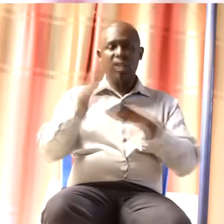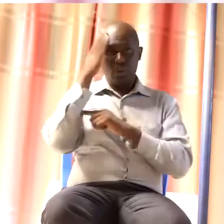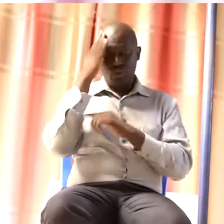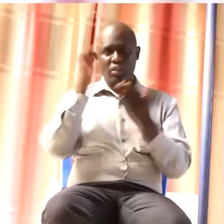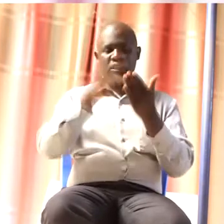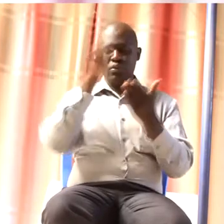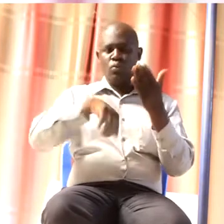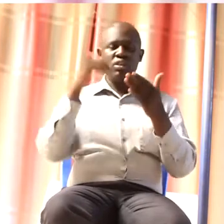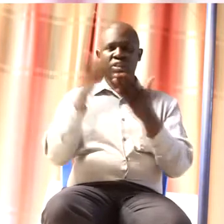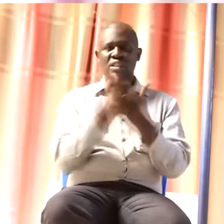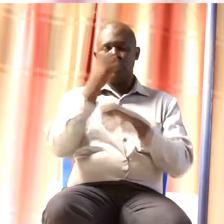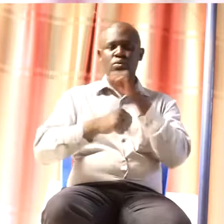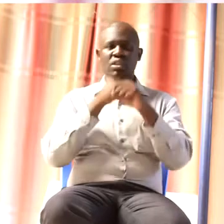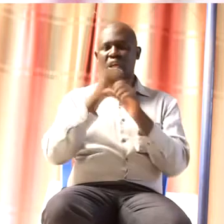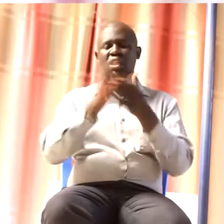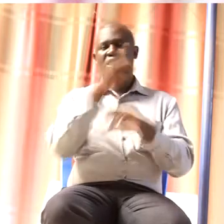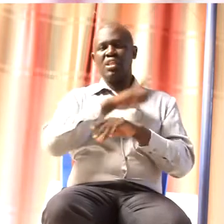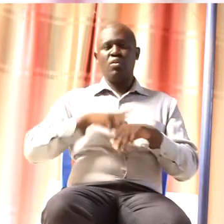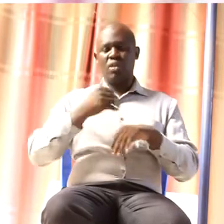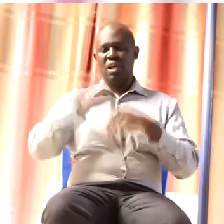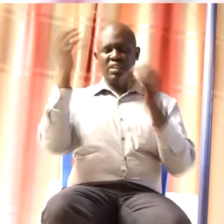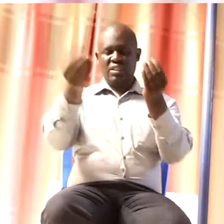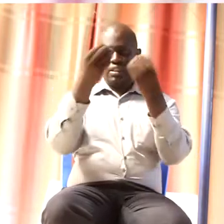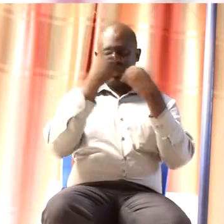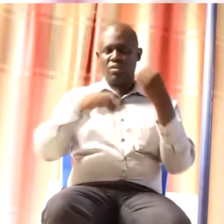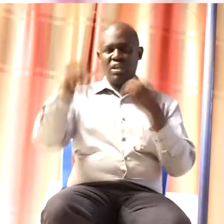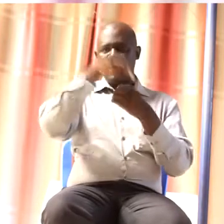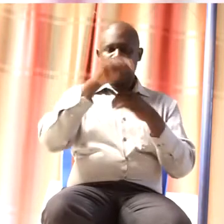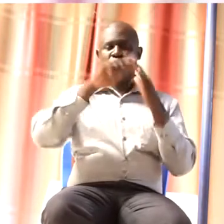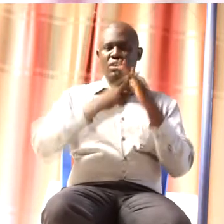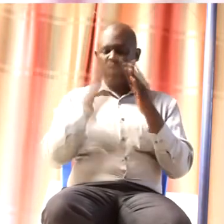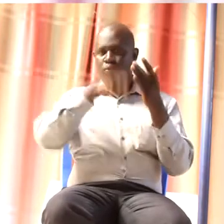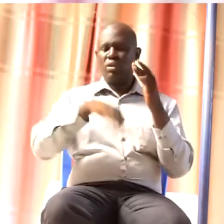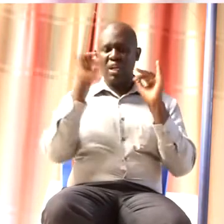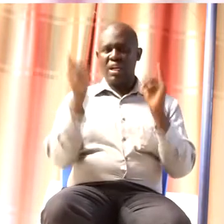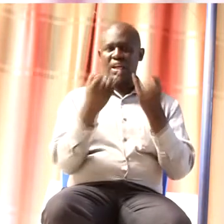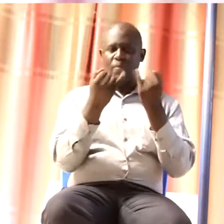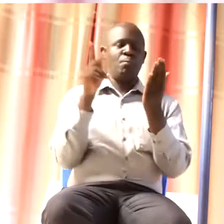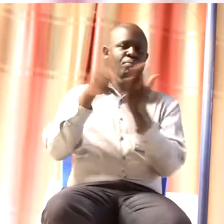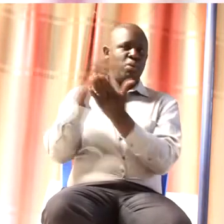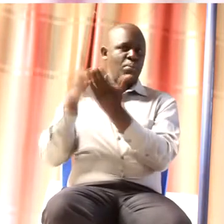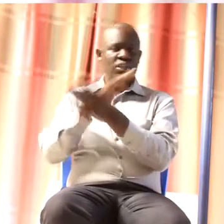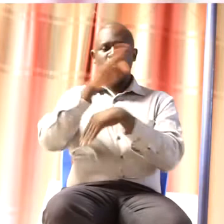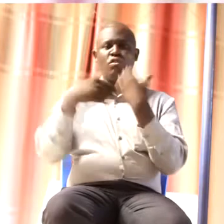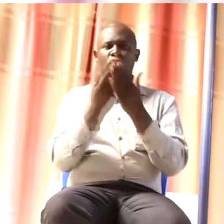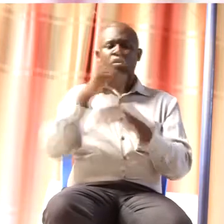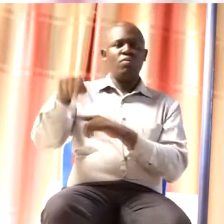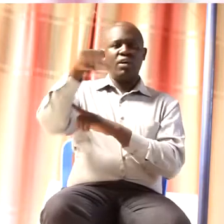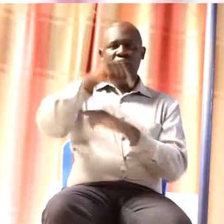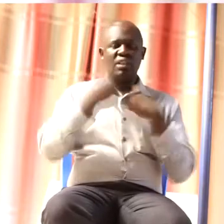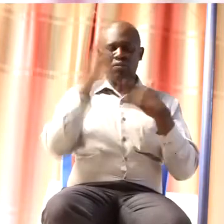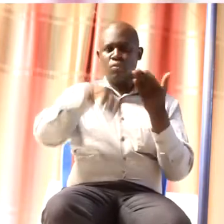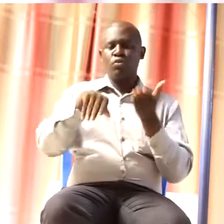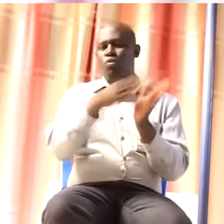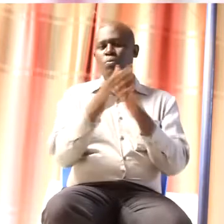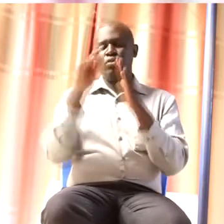year that the Lord has given us. We are starting it in a new page. All of us have an opportunity to start